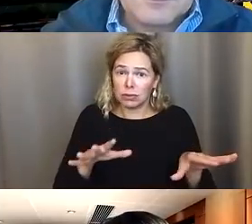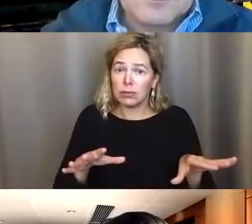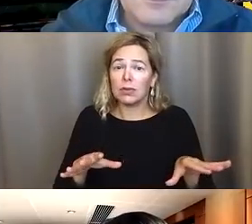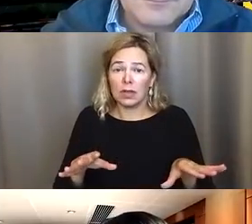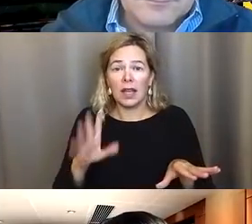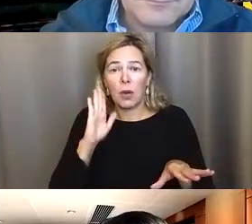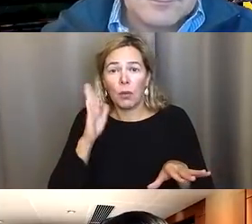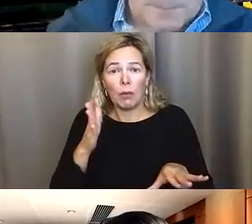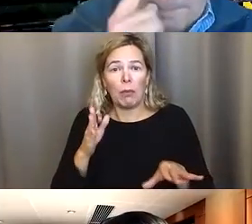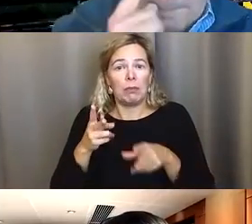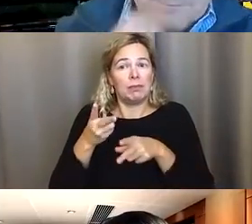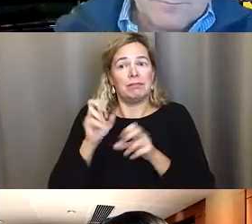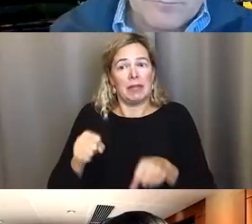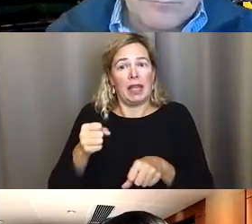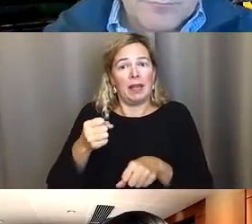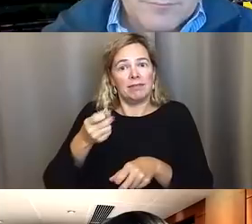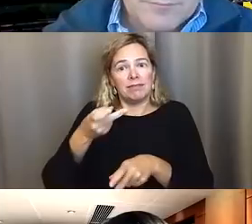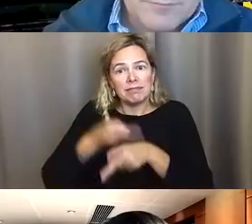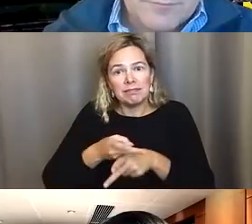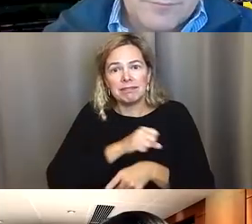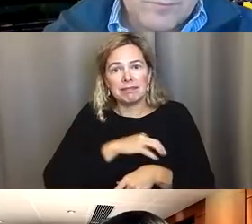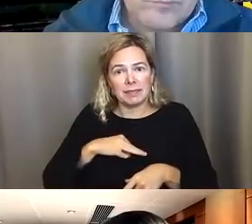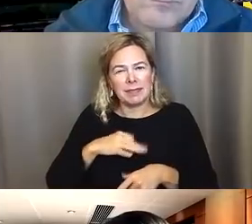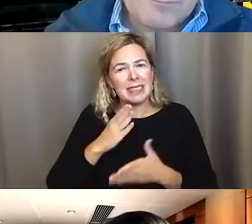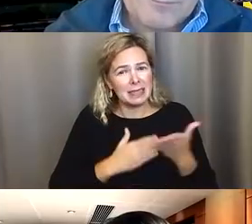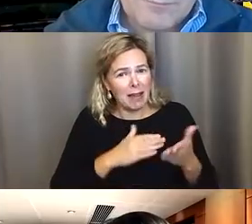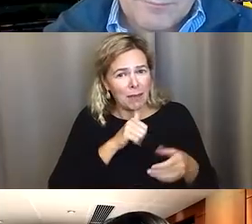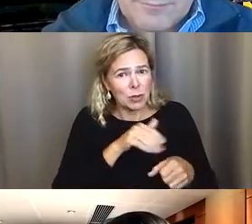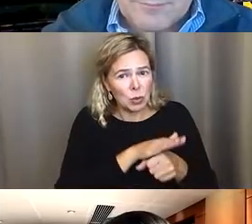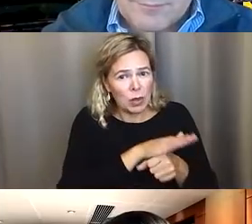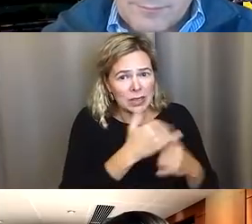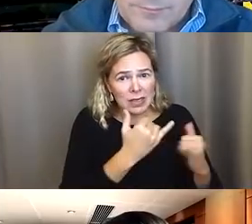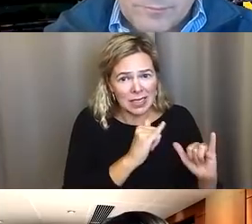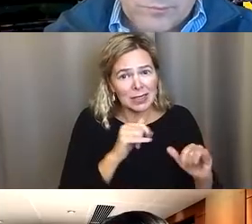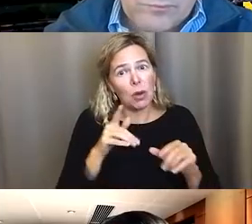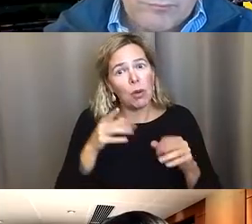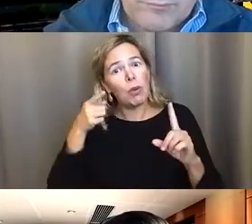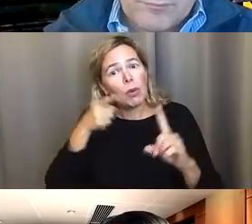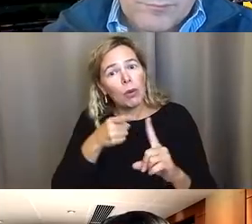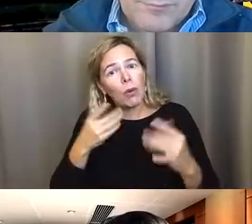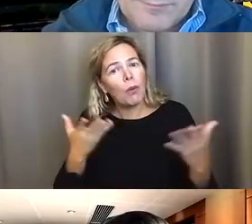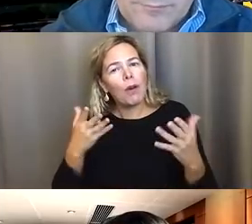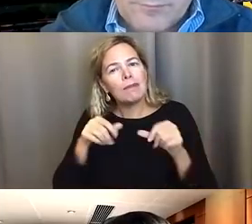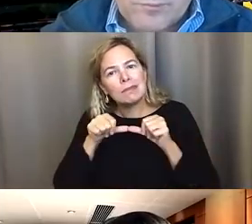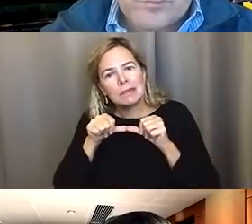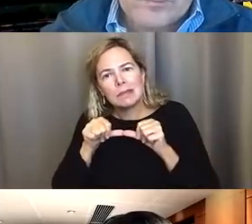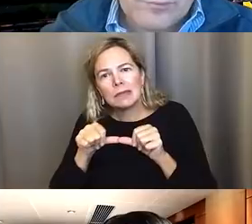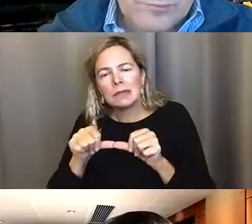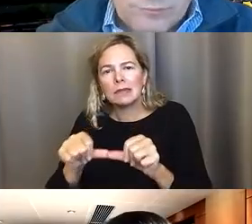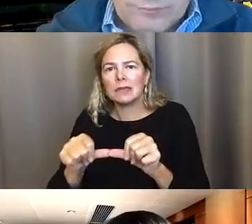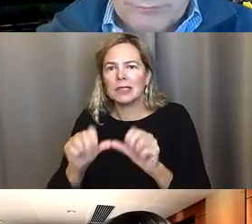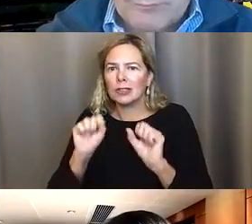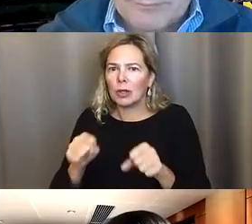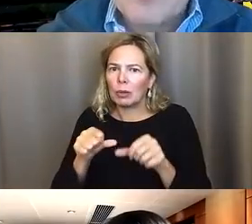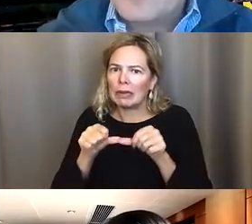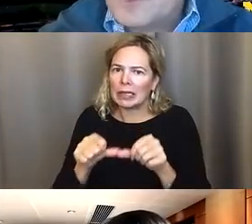mentioned. So our goal is to keep going forward, so we can move past this. So let's hope